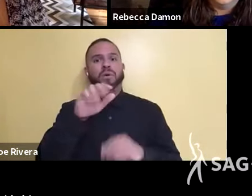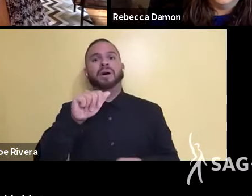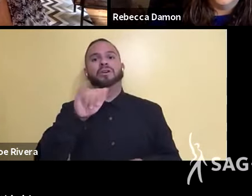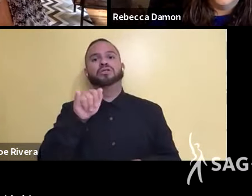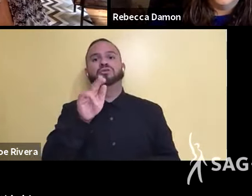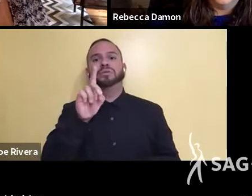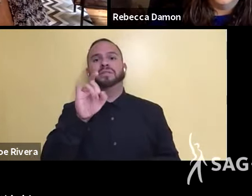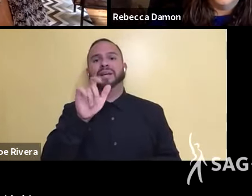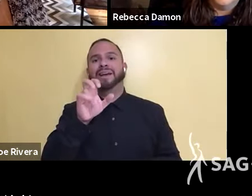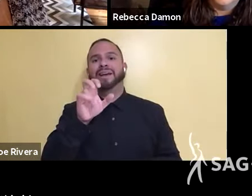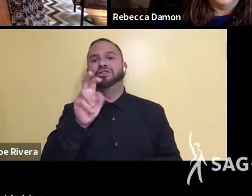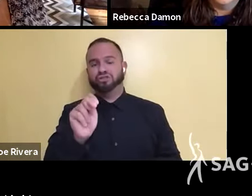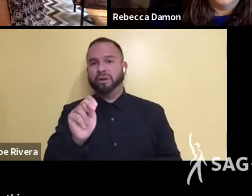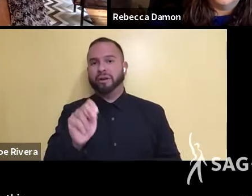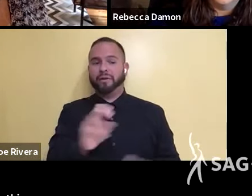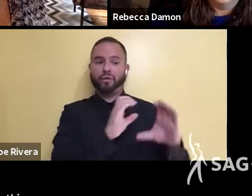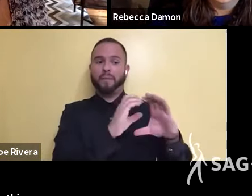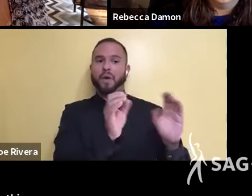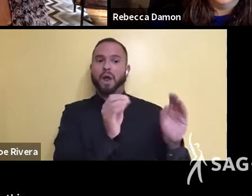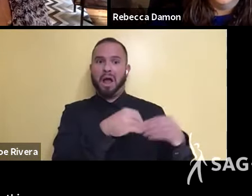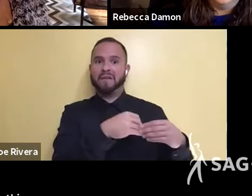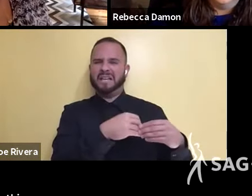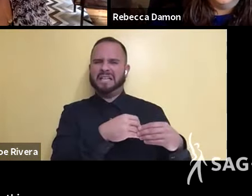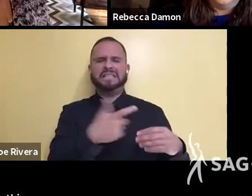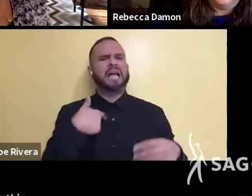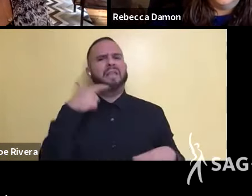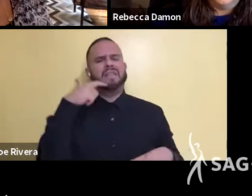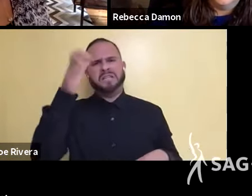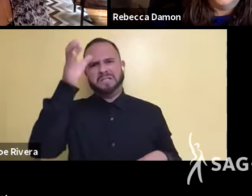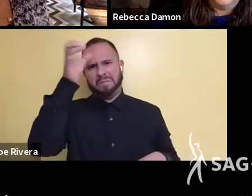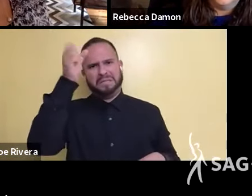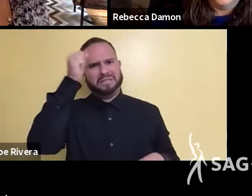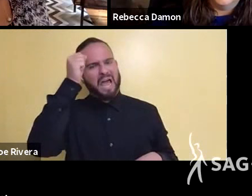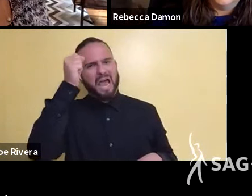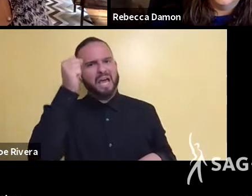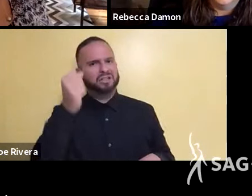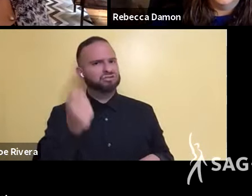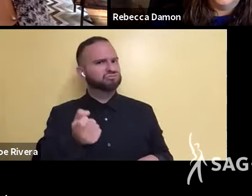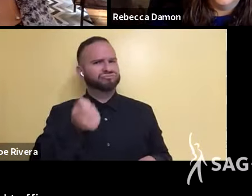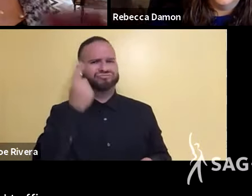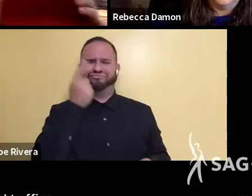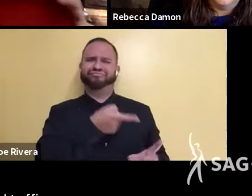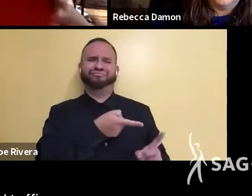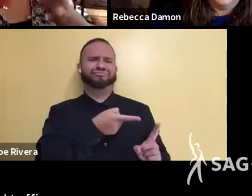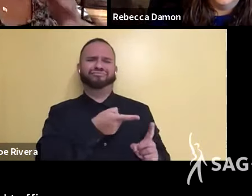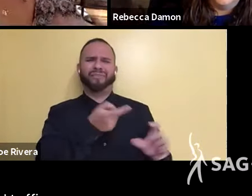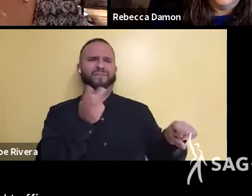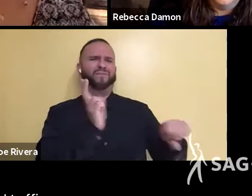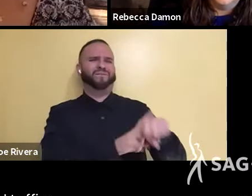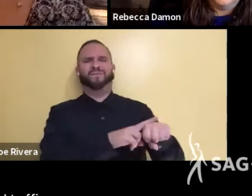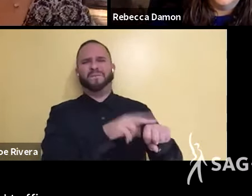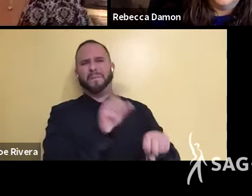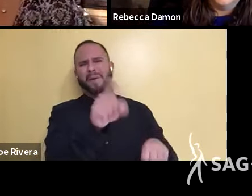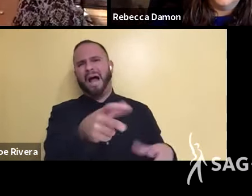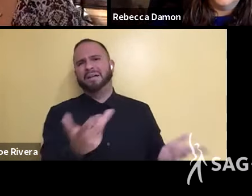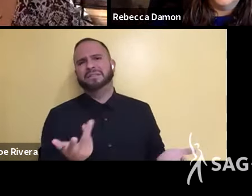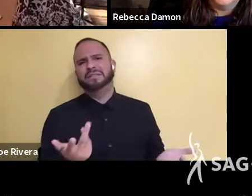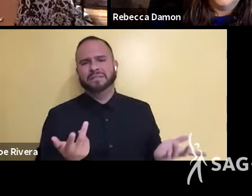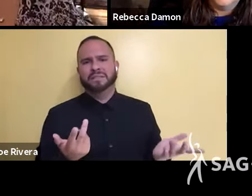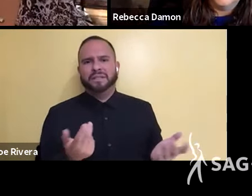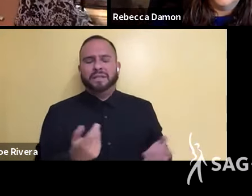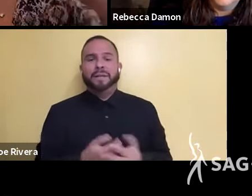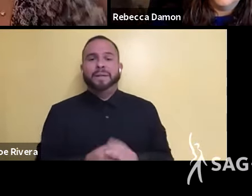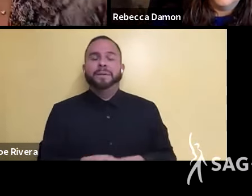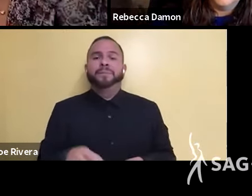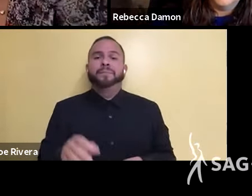by the Copyright Office makes so much sense. Since then, this bill idea